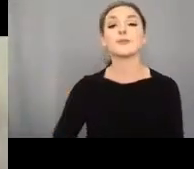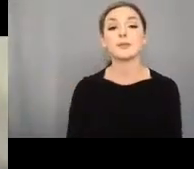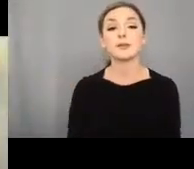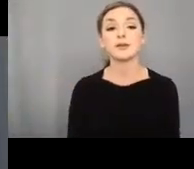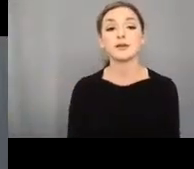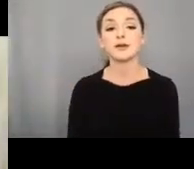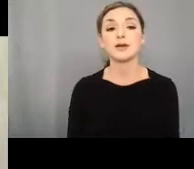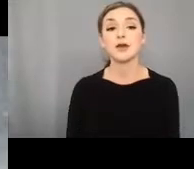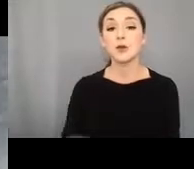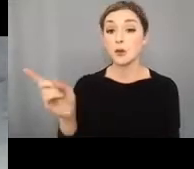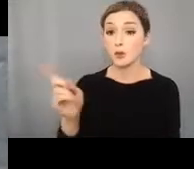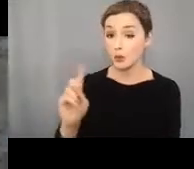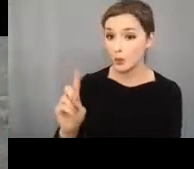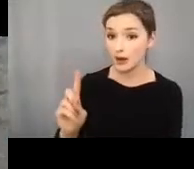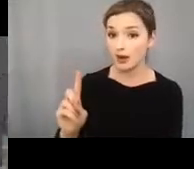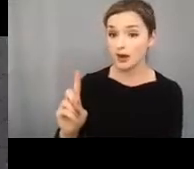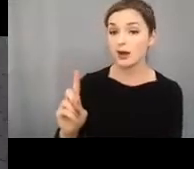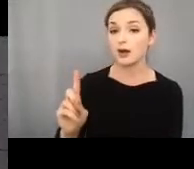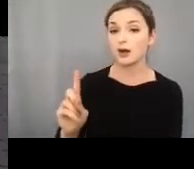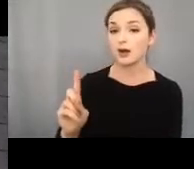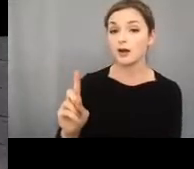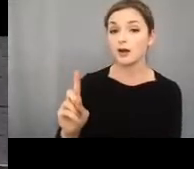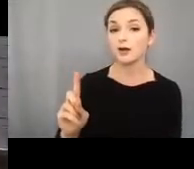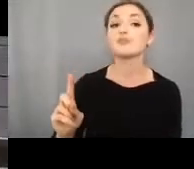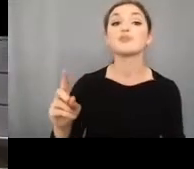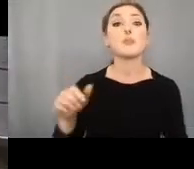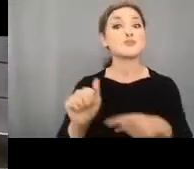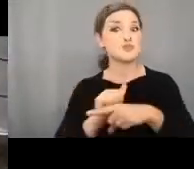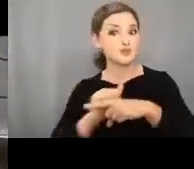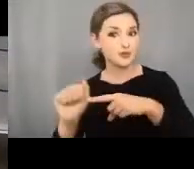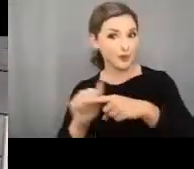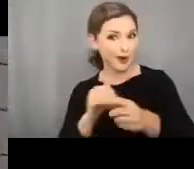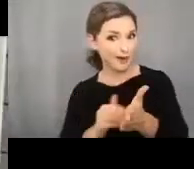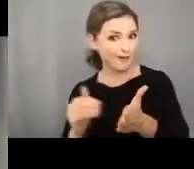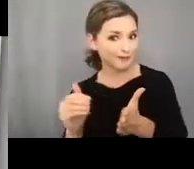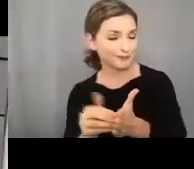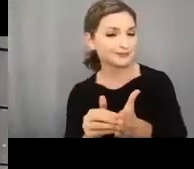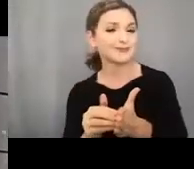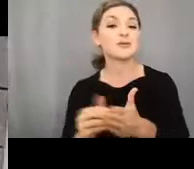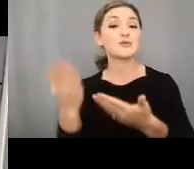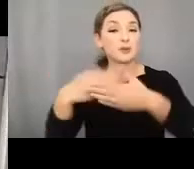a lot of the time. We get to go in and see what this looks like.